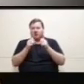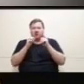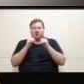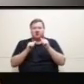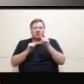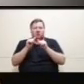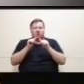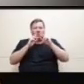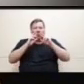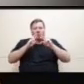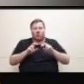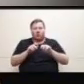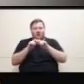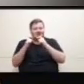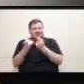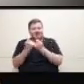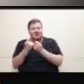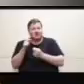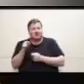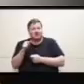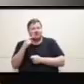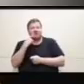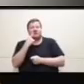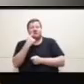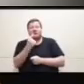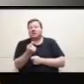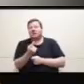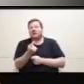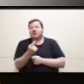highlighting the incomplete, okay, let me go back.